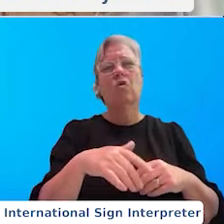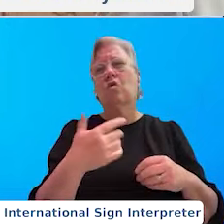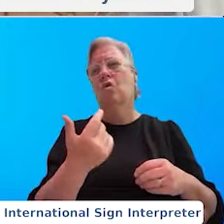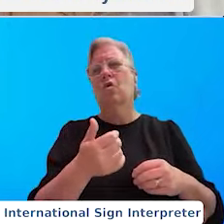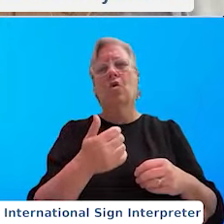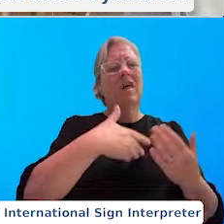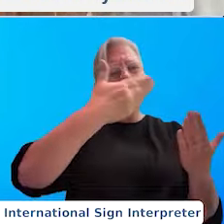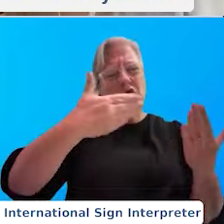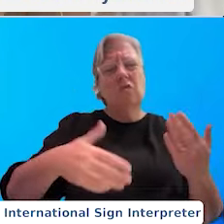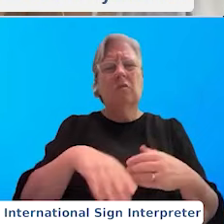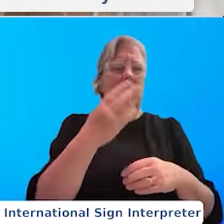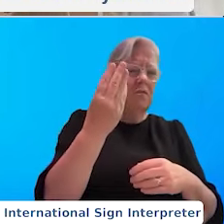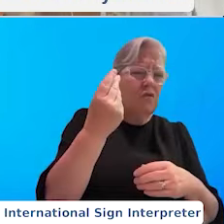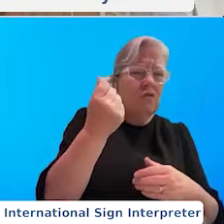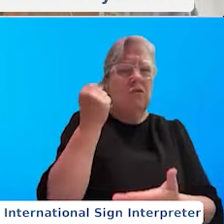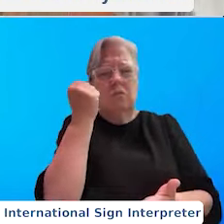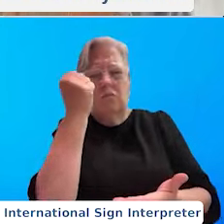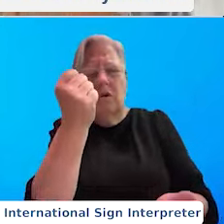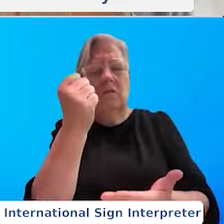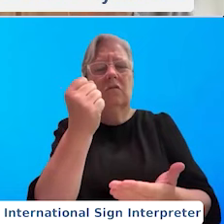just 1 second.